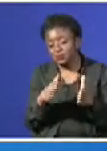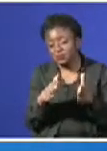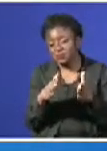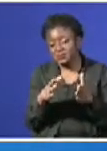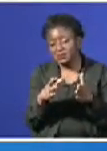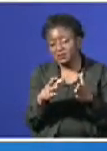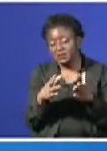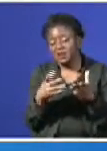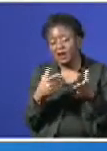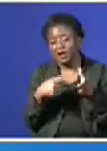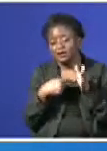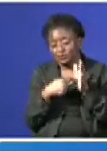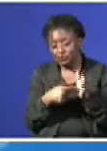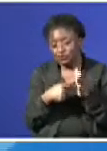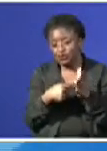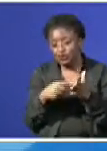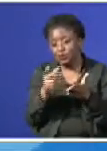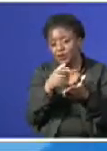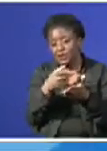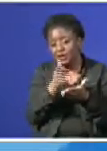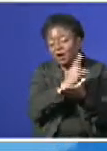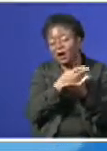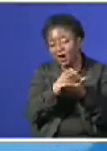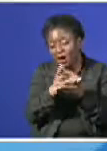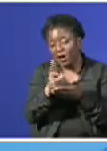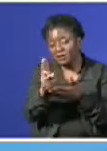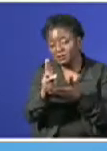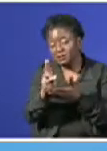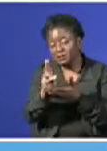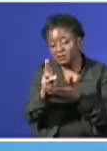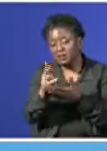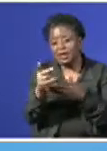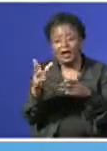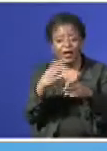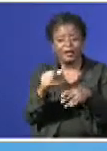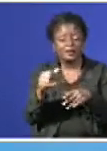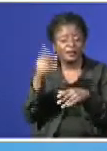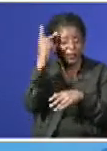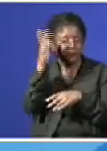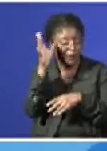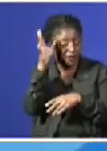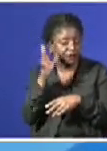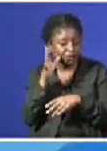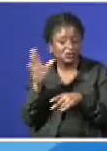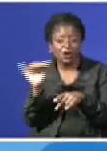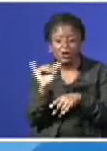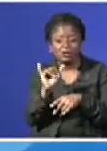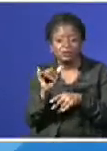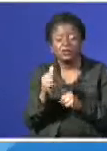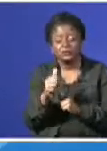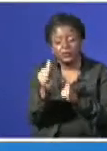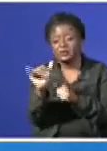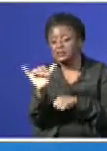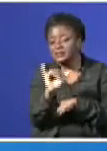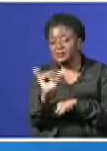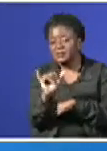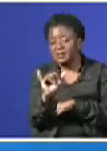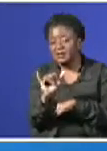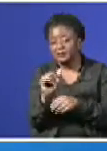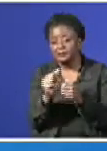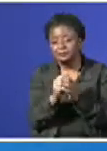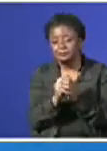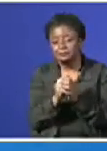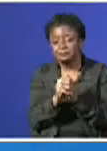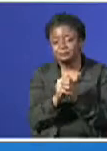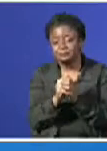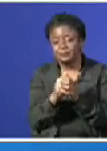are exercising integrity when they sit the exams. And the parents also don't interfere with the progress. You know, leave your child